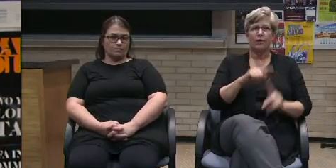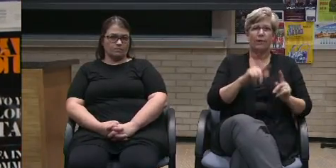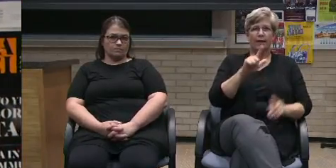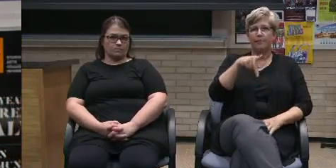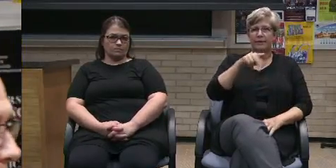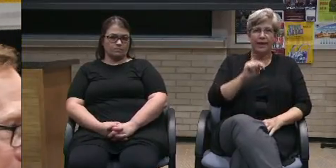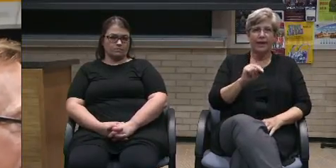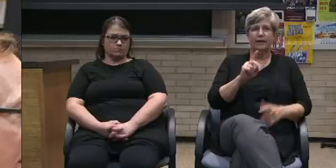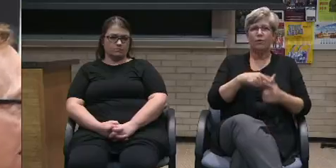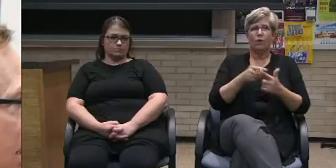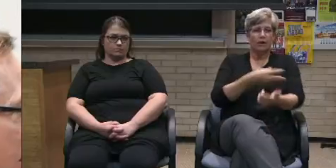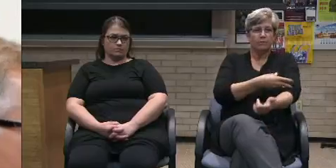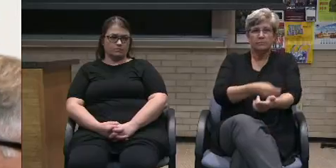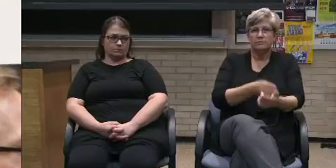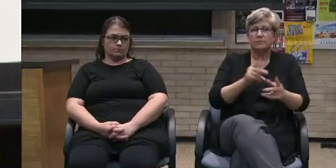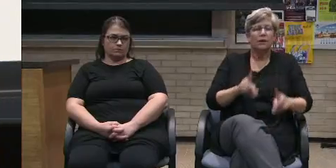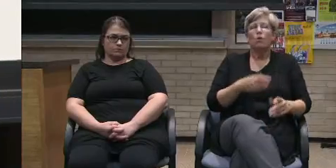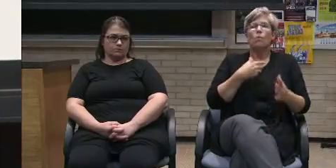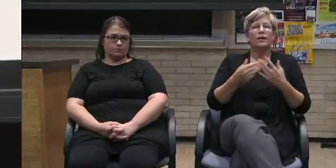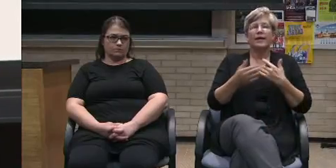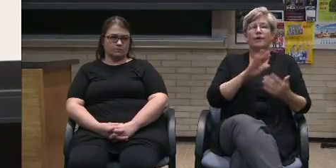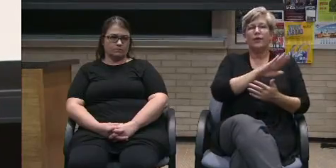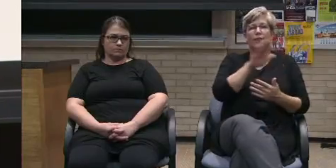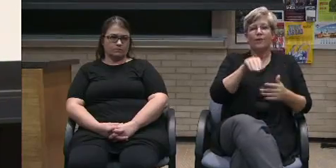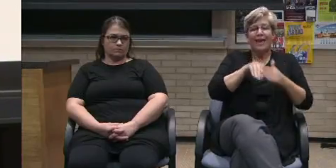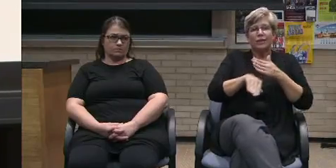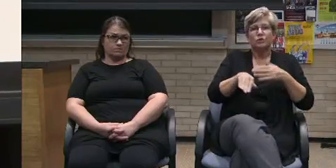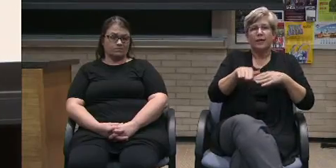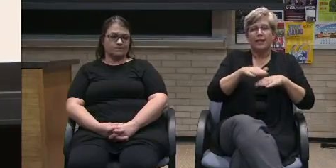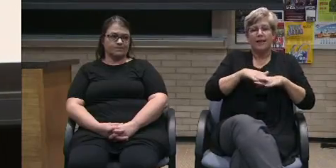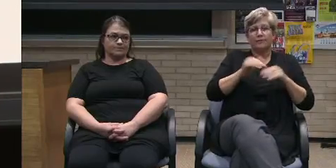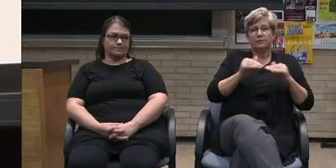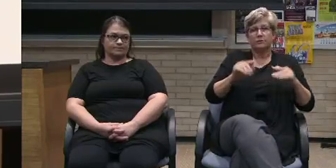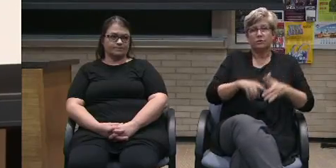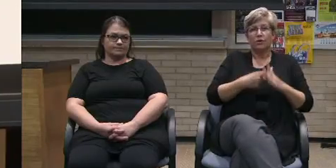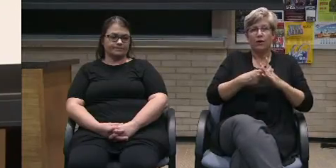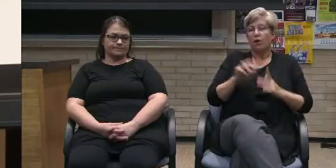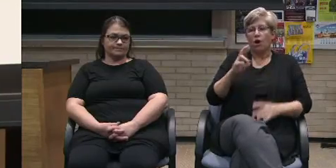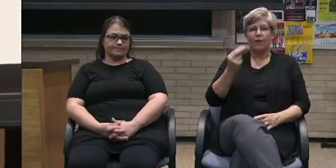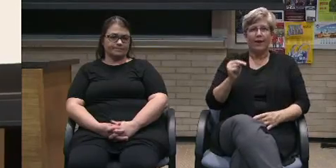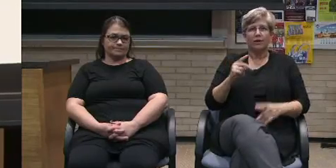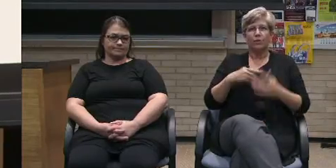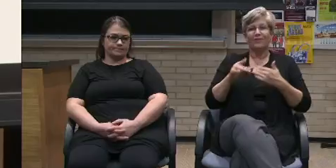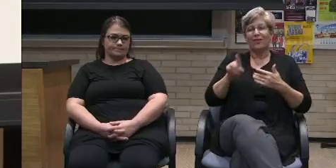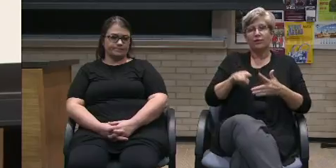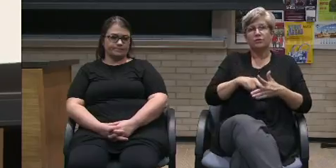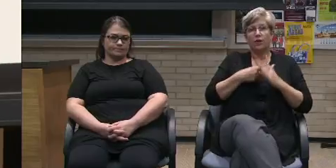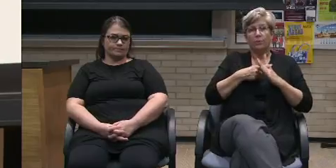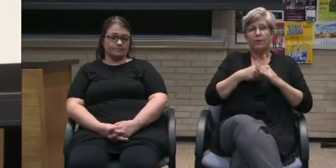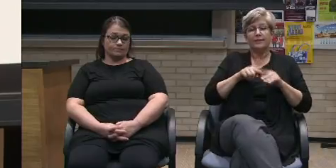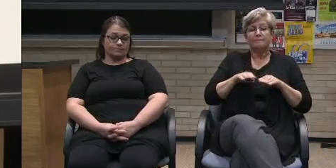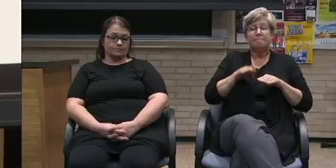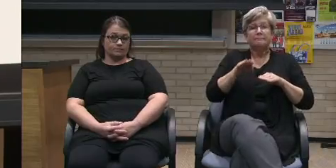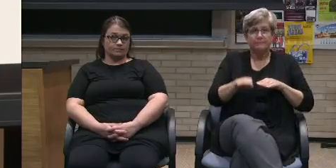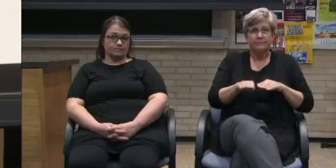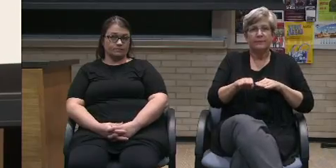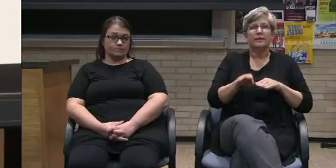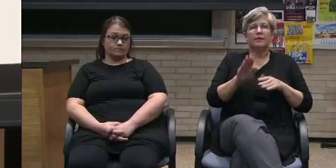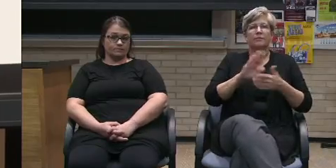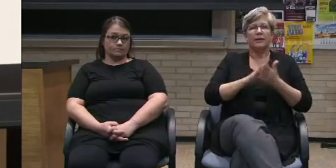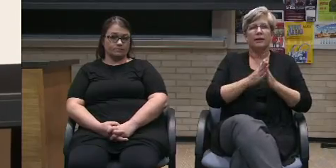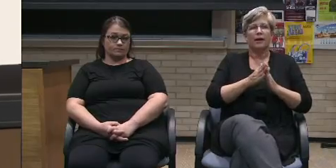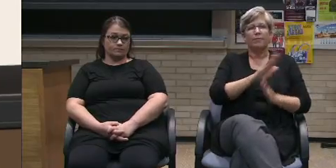the phlebotomist, whatever is that entry-level start point, RN, whatever that start point is, to be able to be one of those